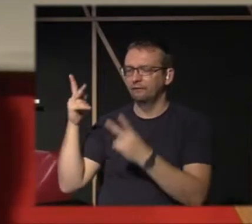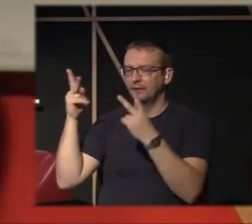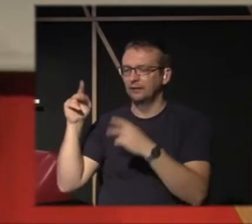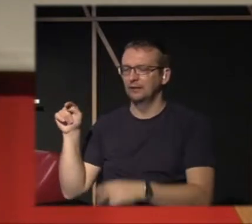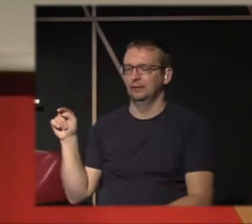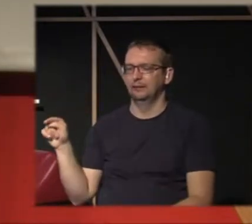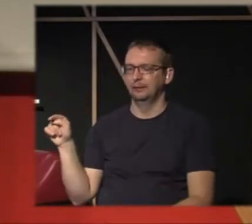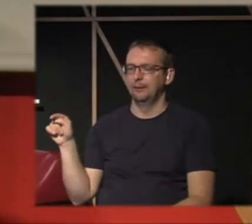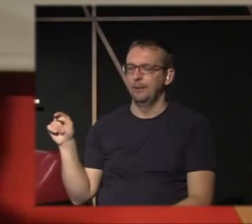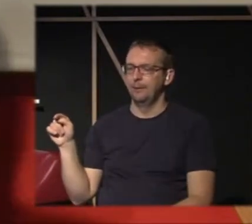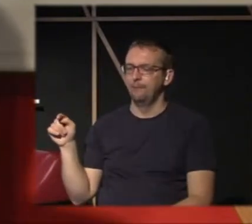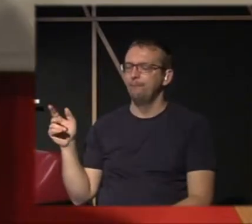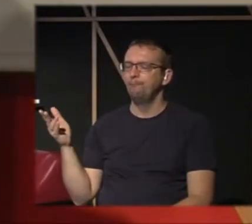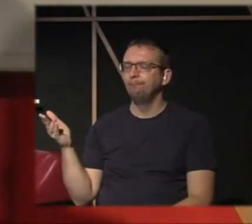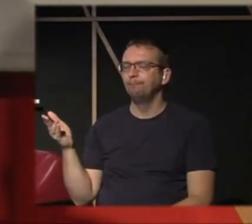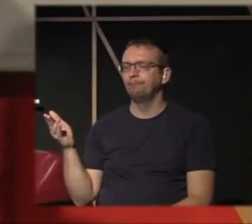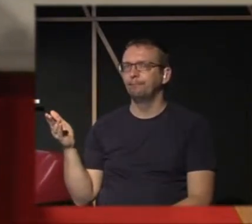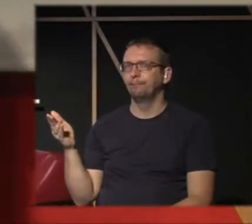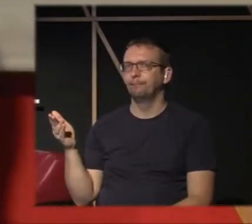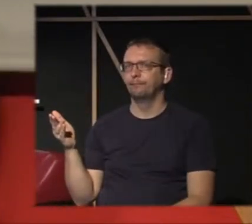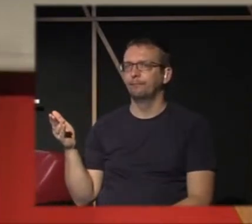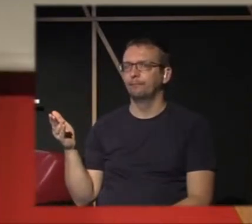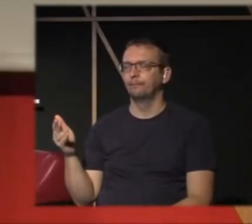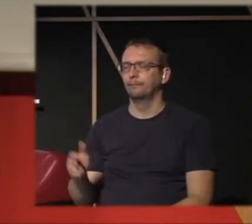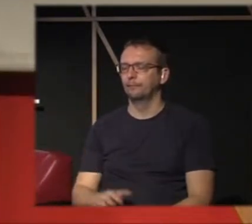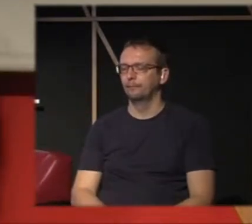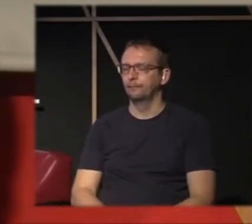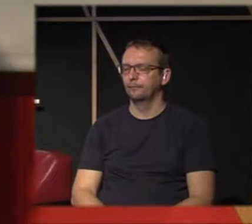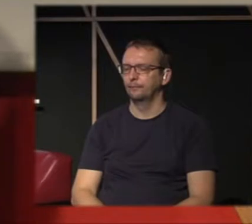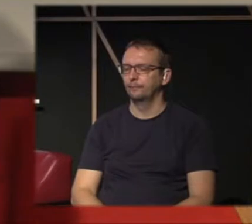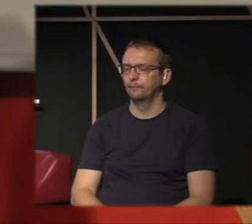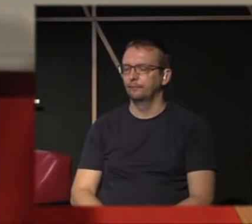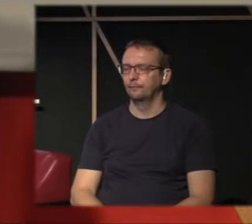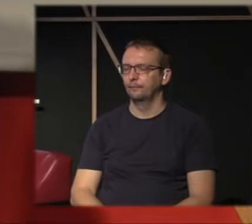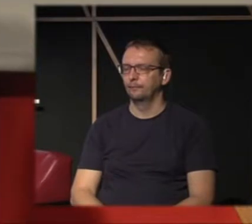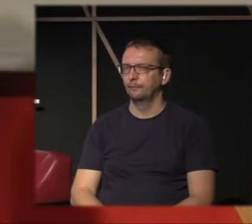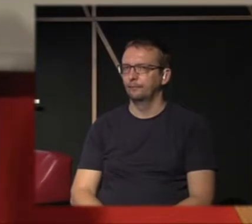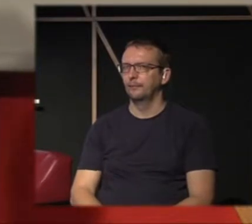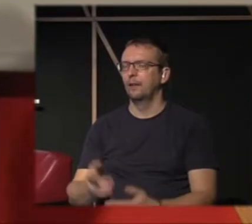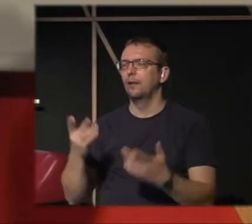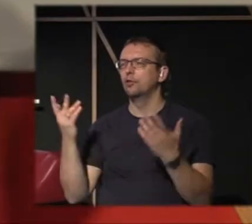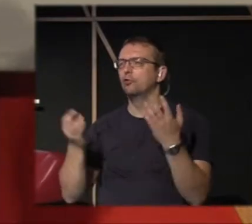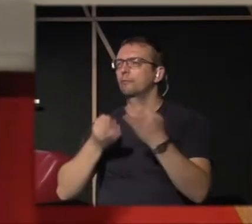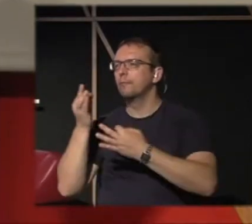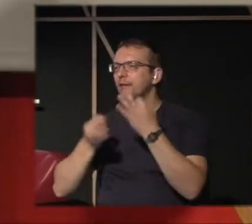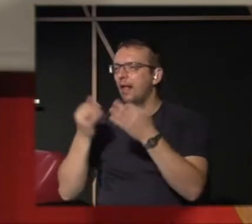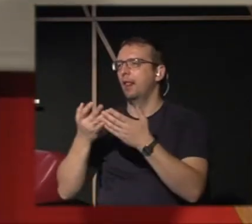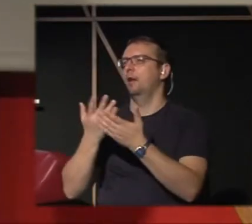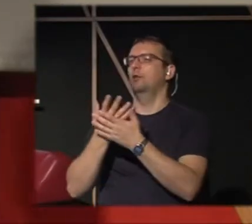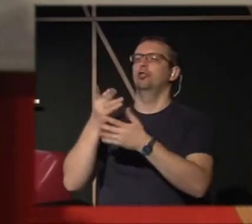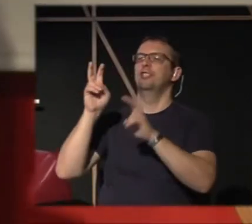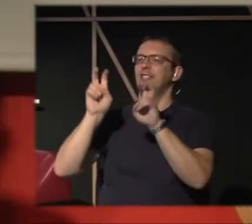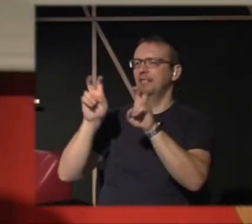decent numbers in terms of seats available, but then we realized during the tournament that